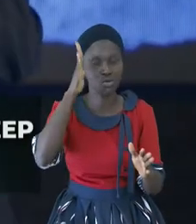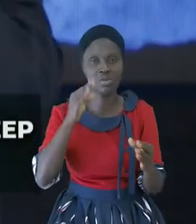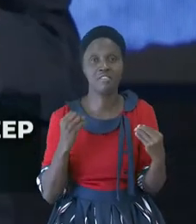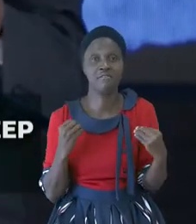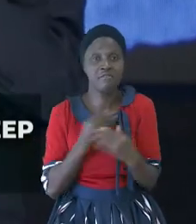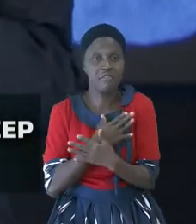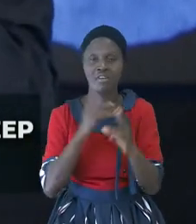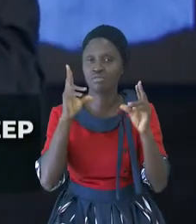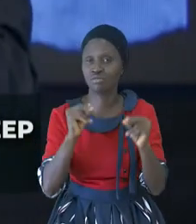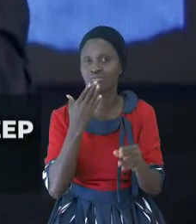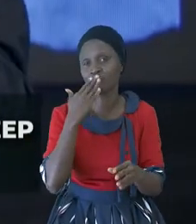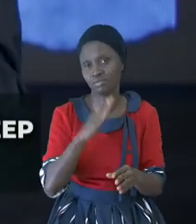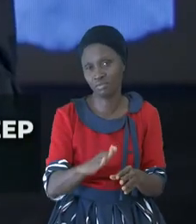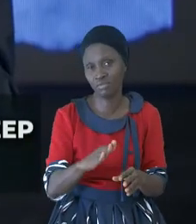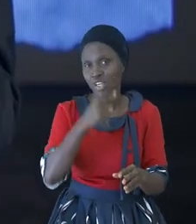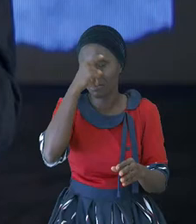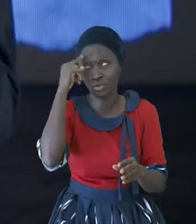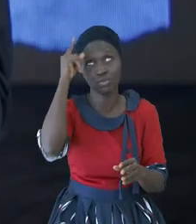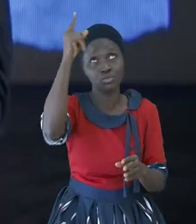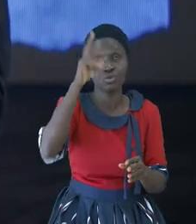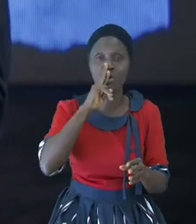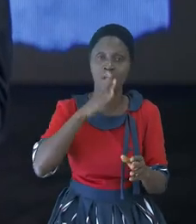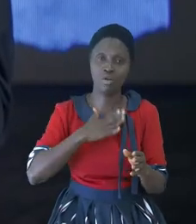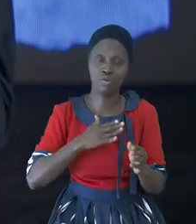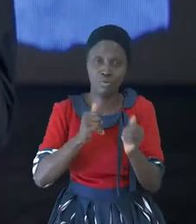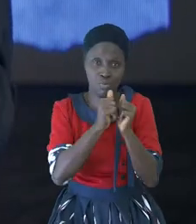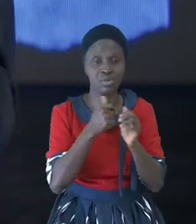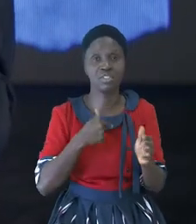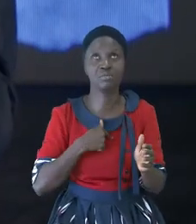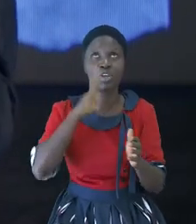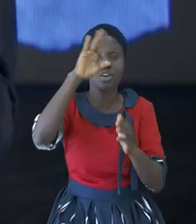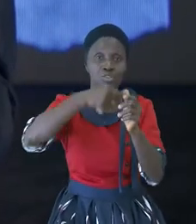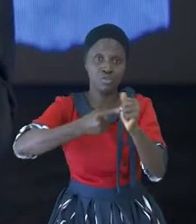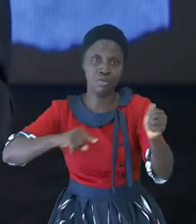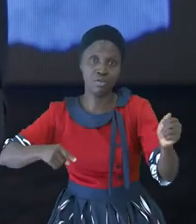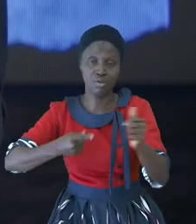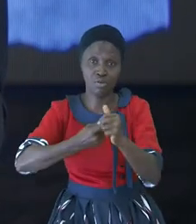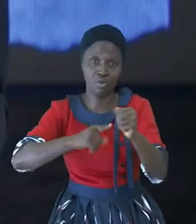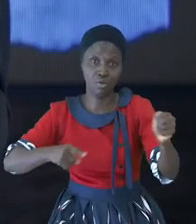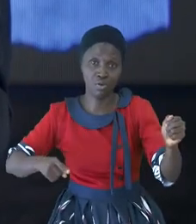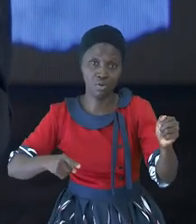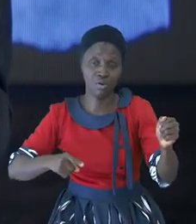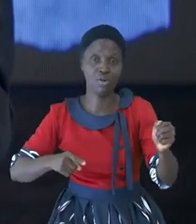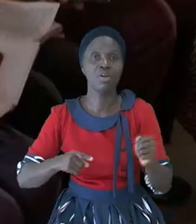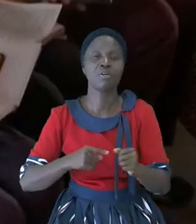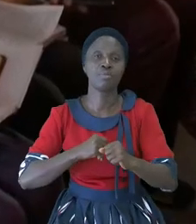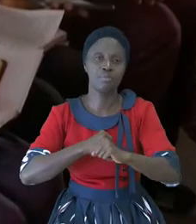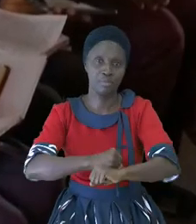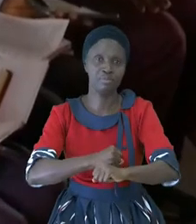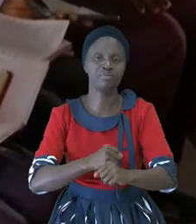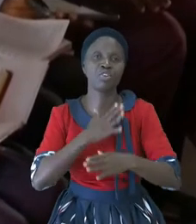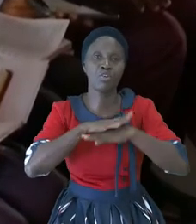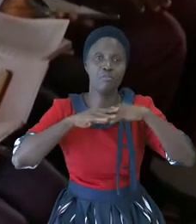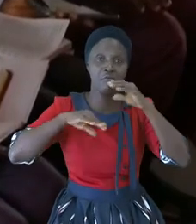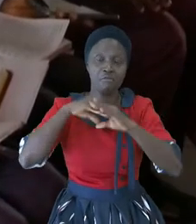for thou art with me. Thy rod, thy staff, what do? They